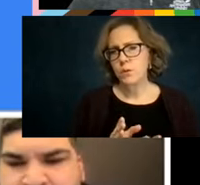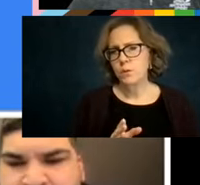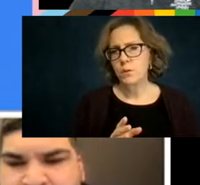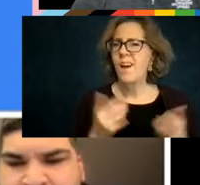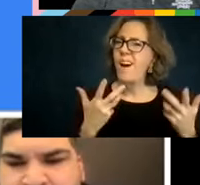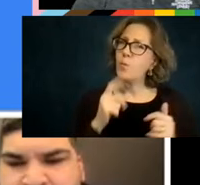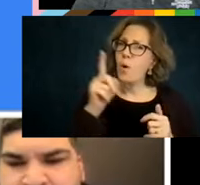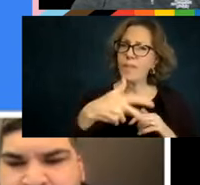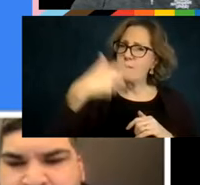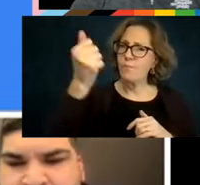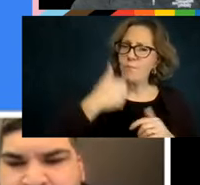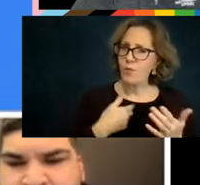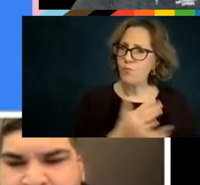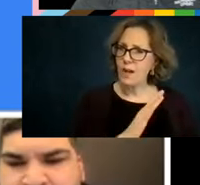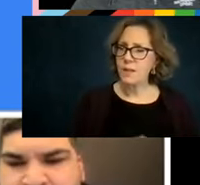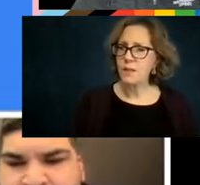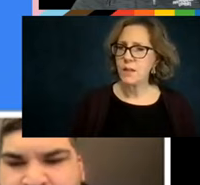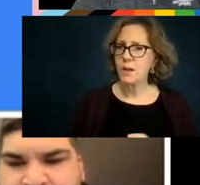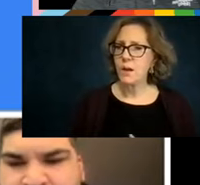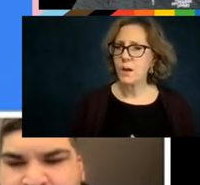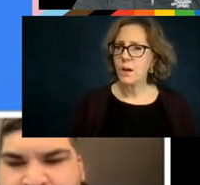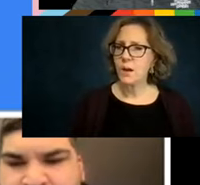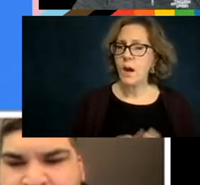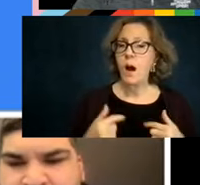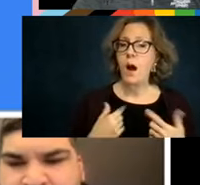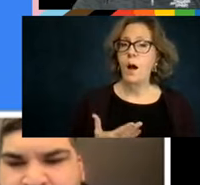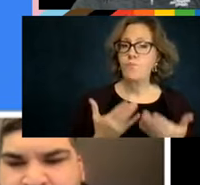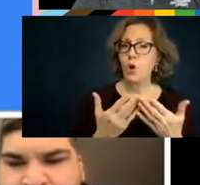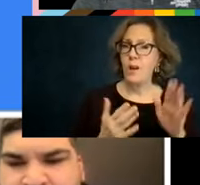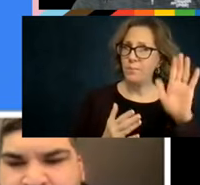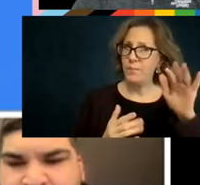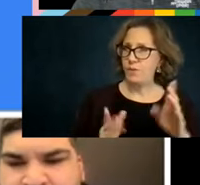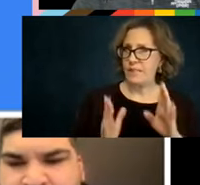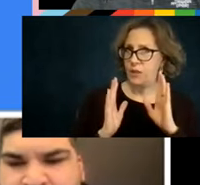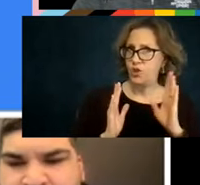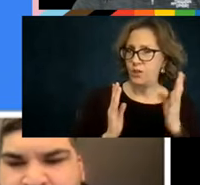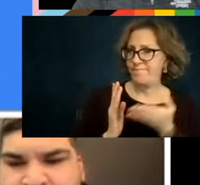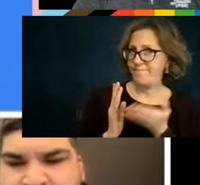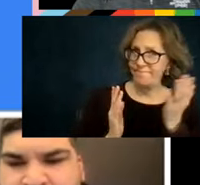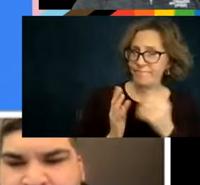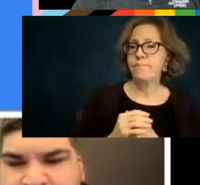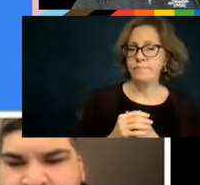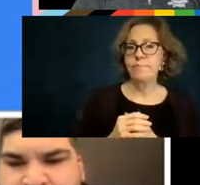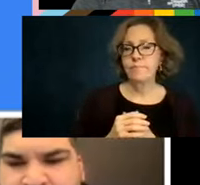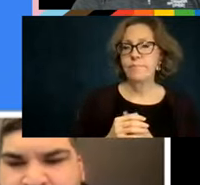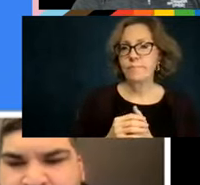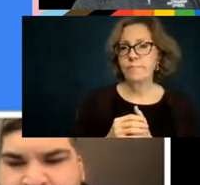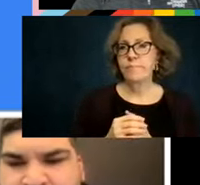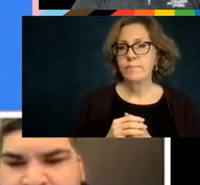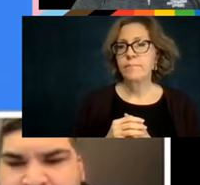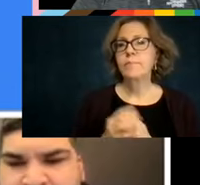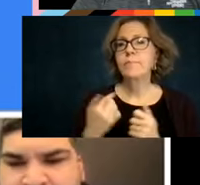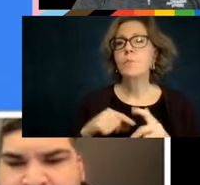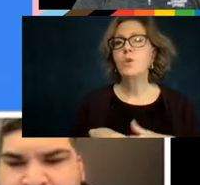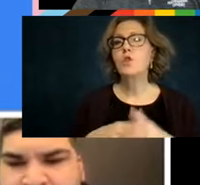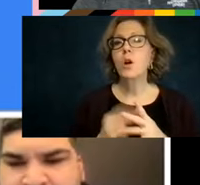taken away. And I brought this up to their attention, And we started to use it